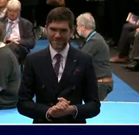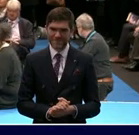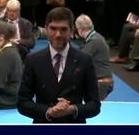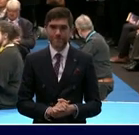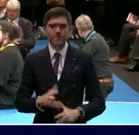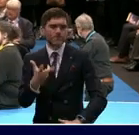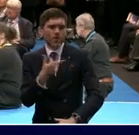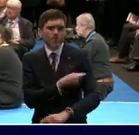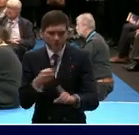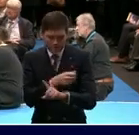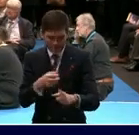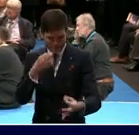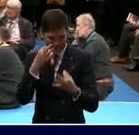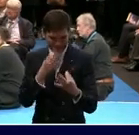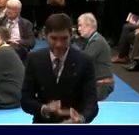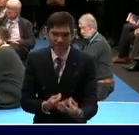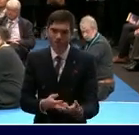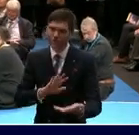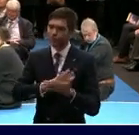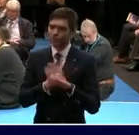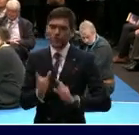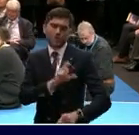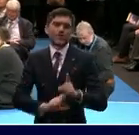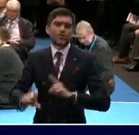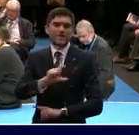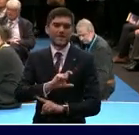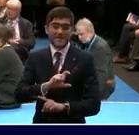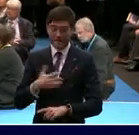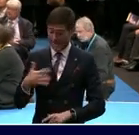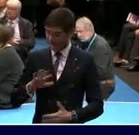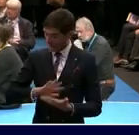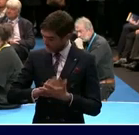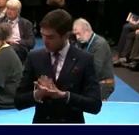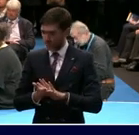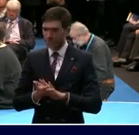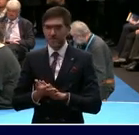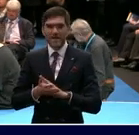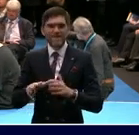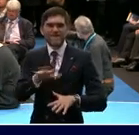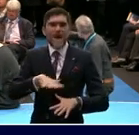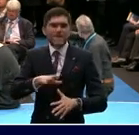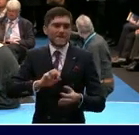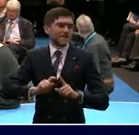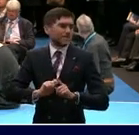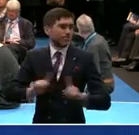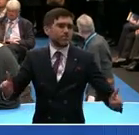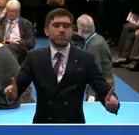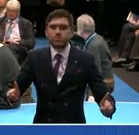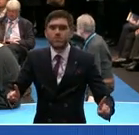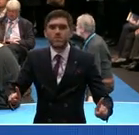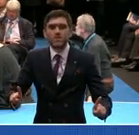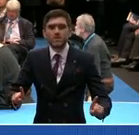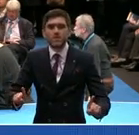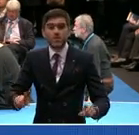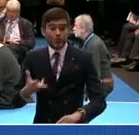Drug abuse and addiction ruins communities. It devastates lives and tears families apart. Drugs are